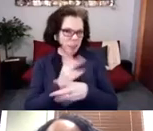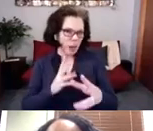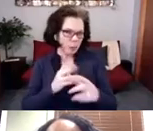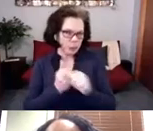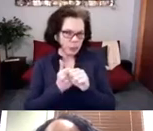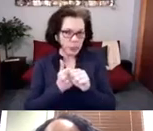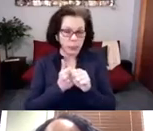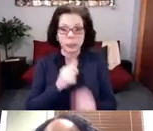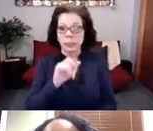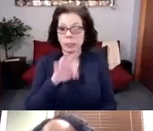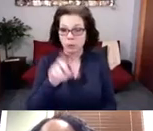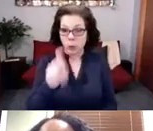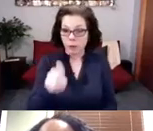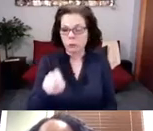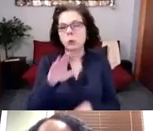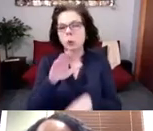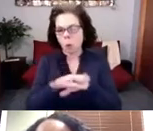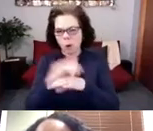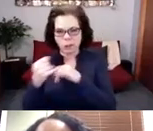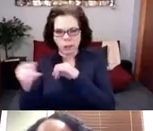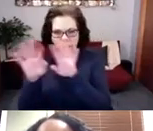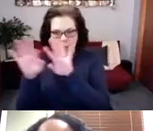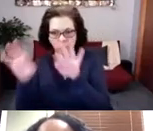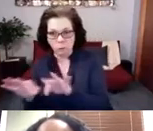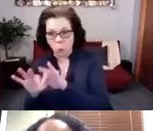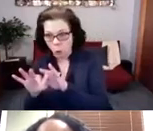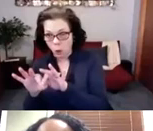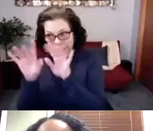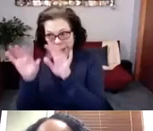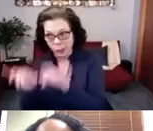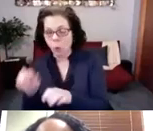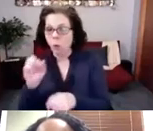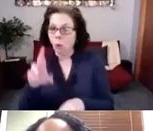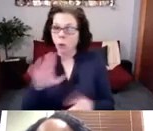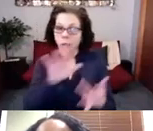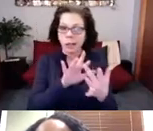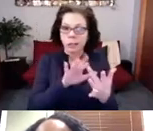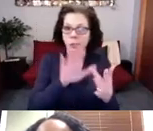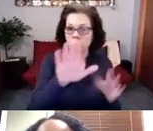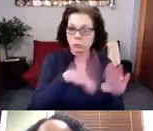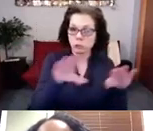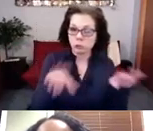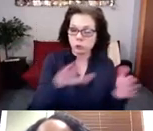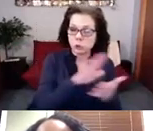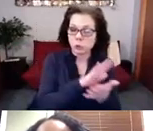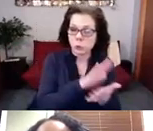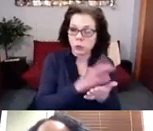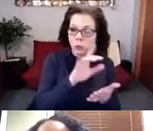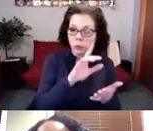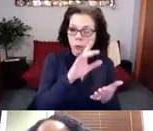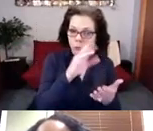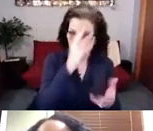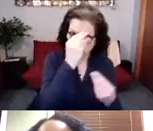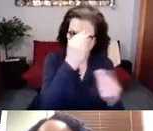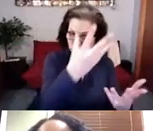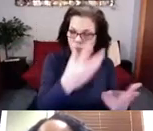which is on our website, or you can contact your child's school to have this information updated. We are sending messages from central